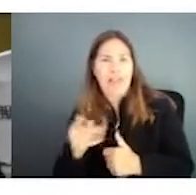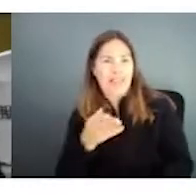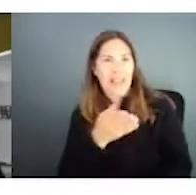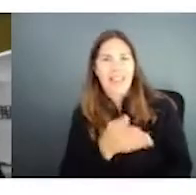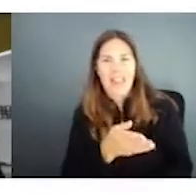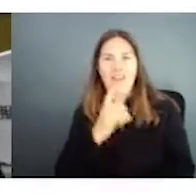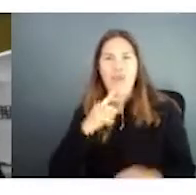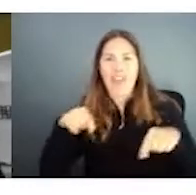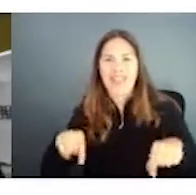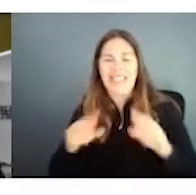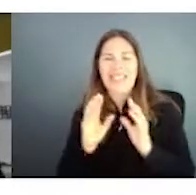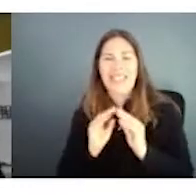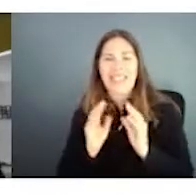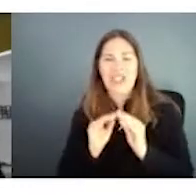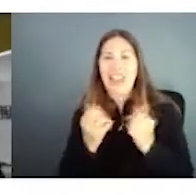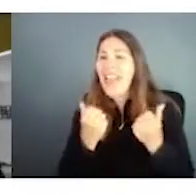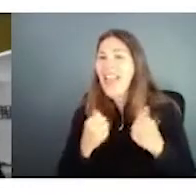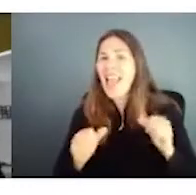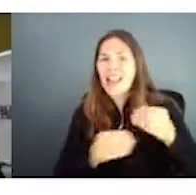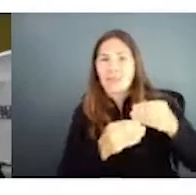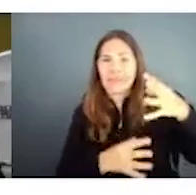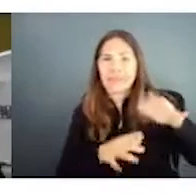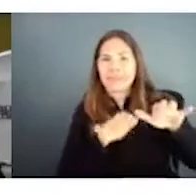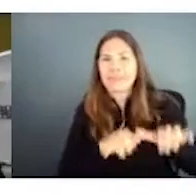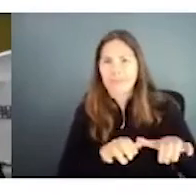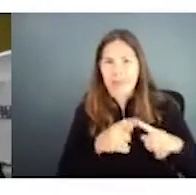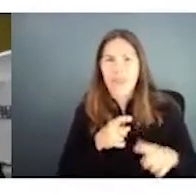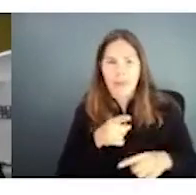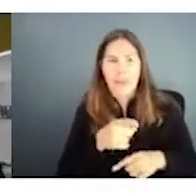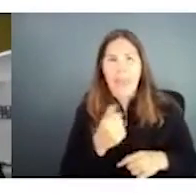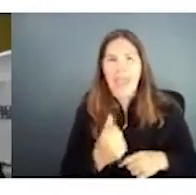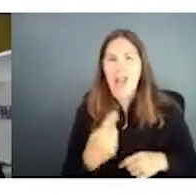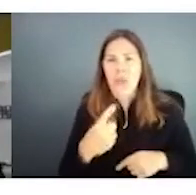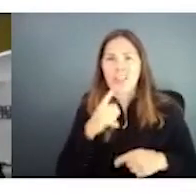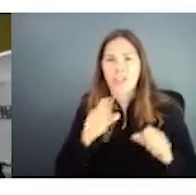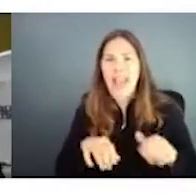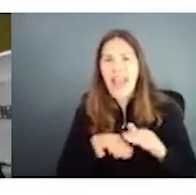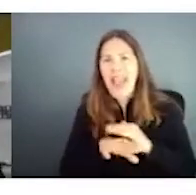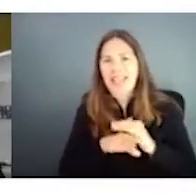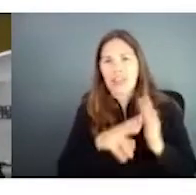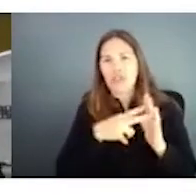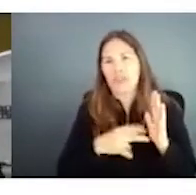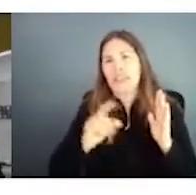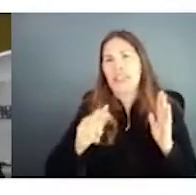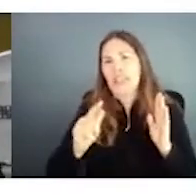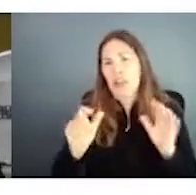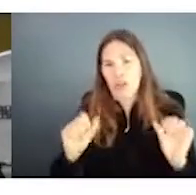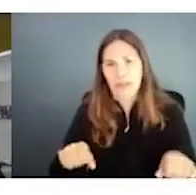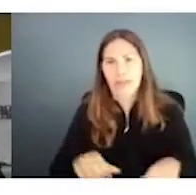So any of the stuff that's been posted by your colleagues, you'll be able to have access to.